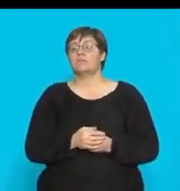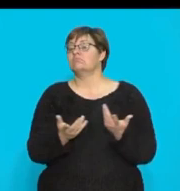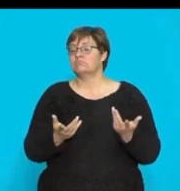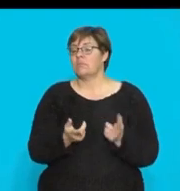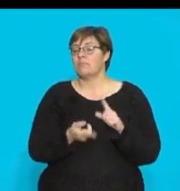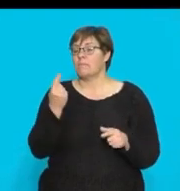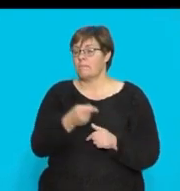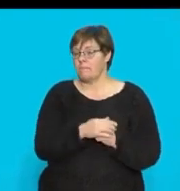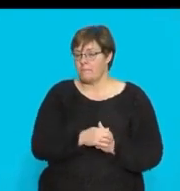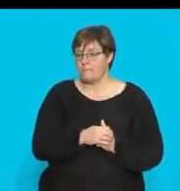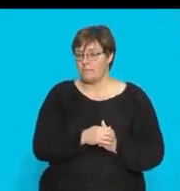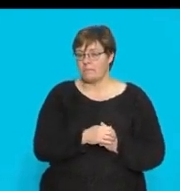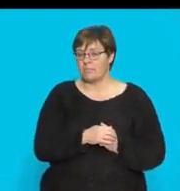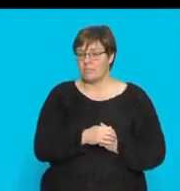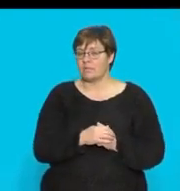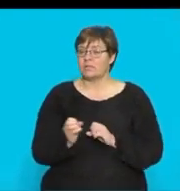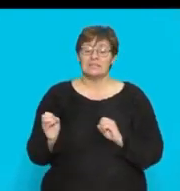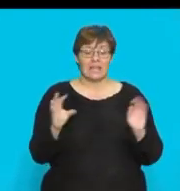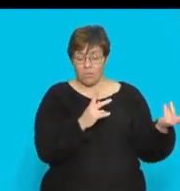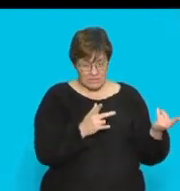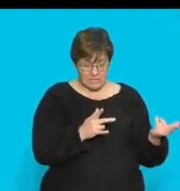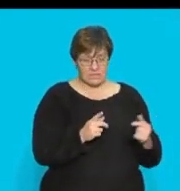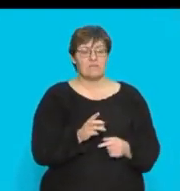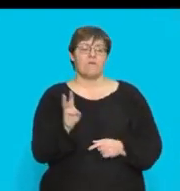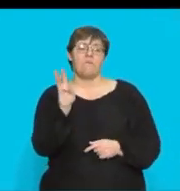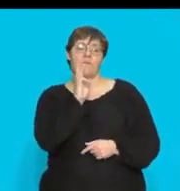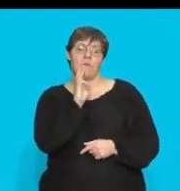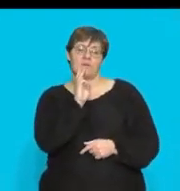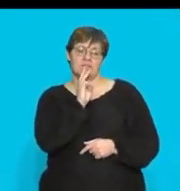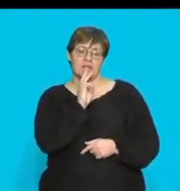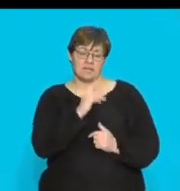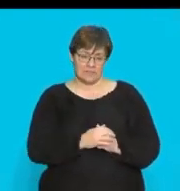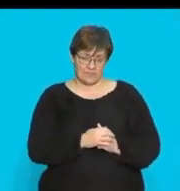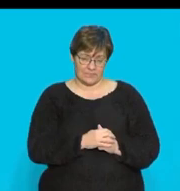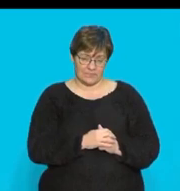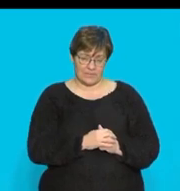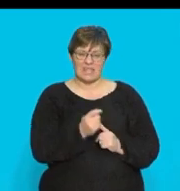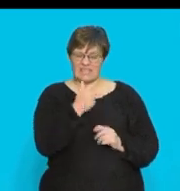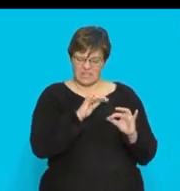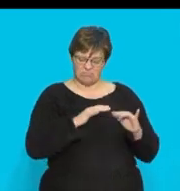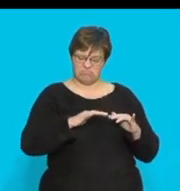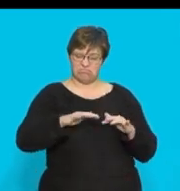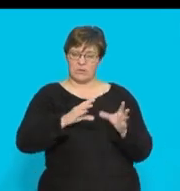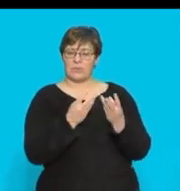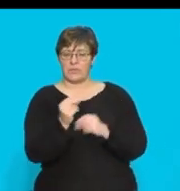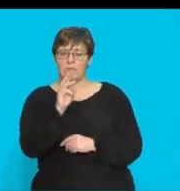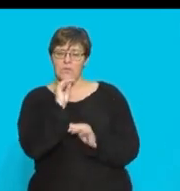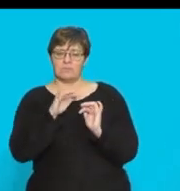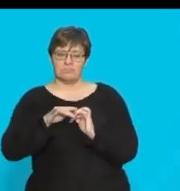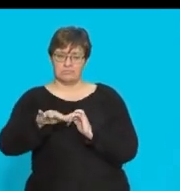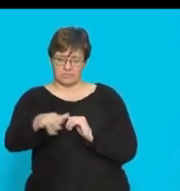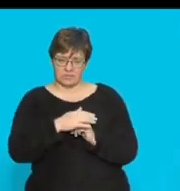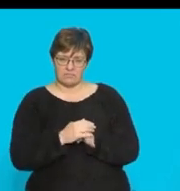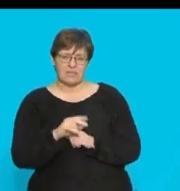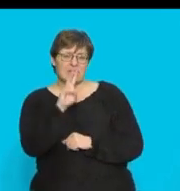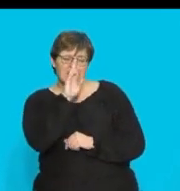are they? So what is going to take it away? It's going to be the water. Right, just looking into things, seeing if